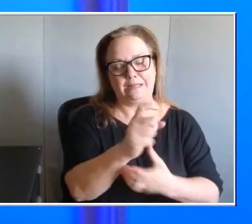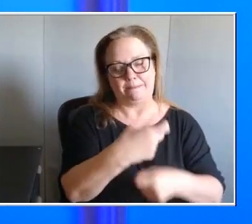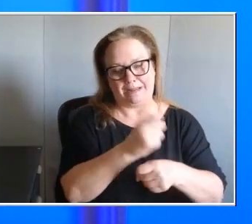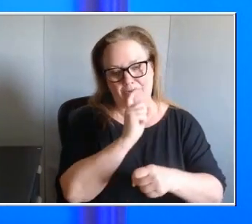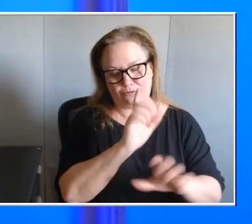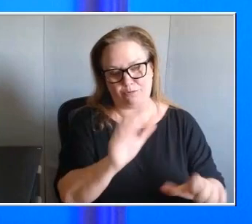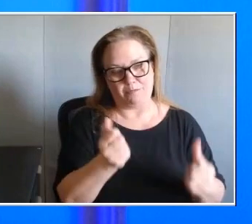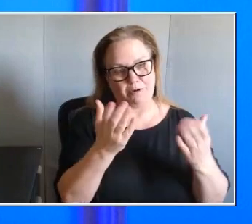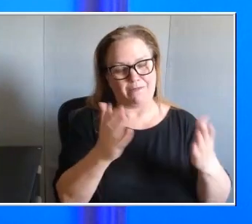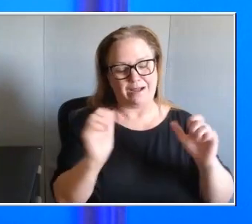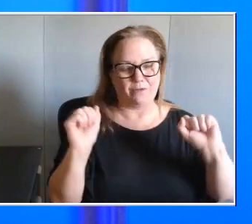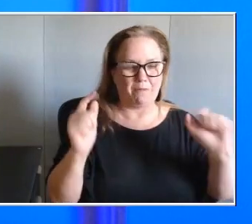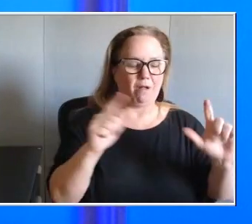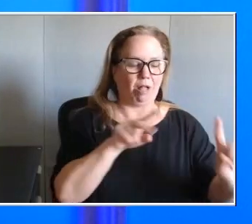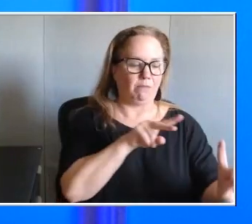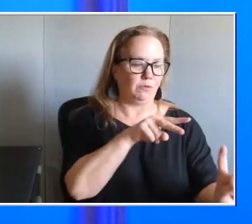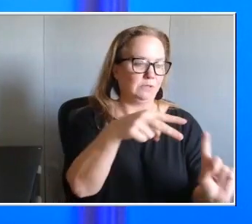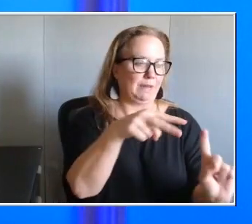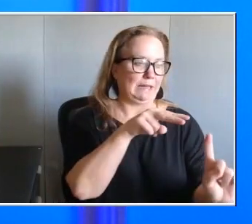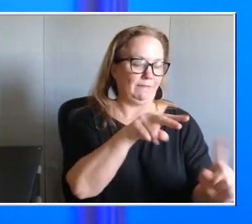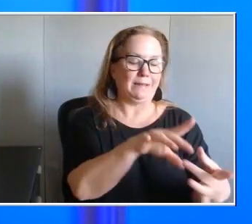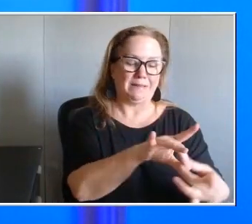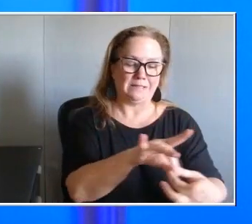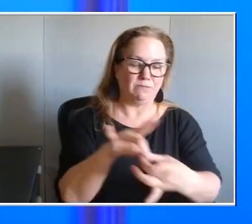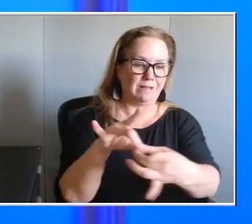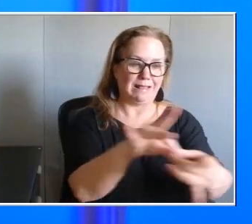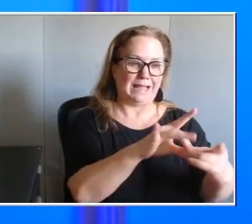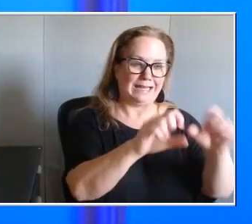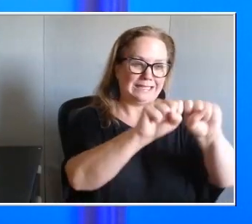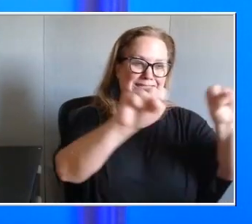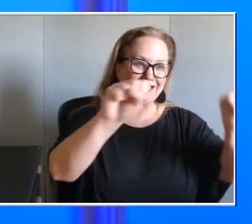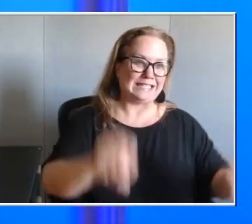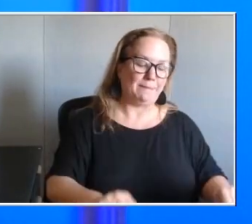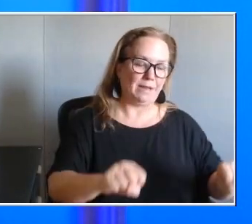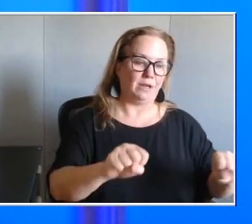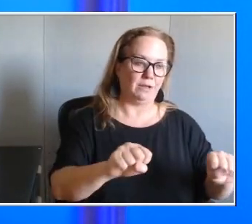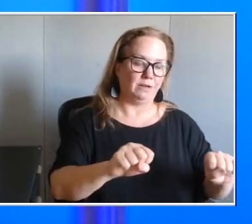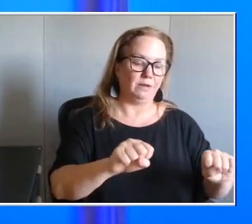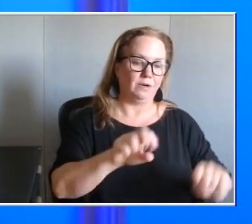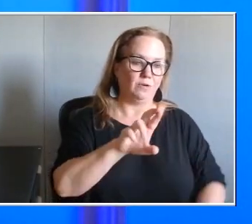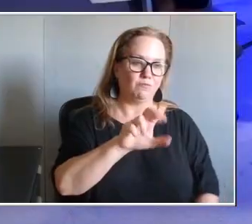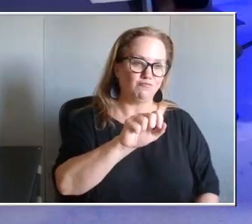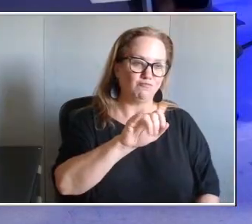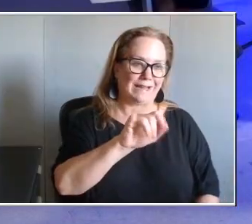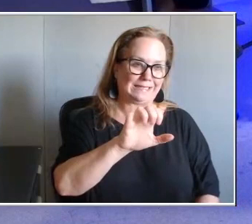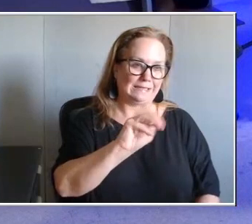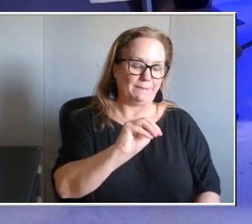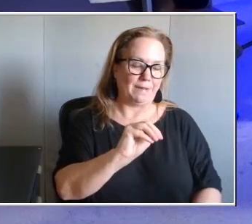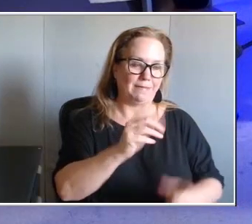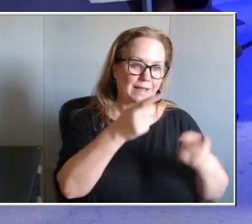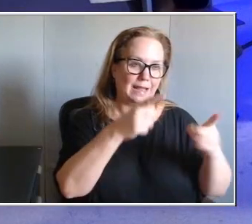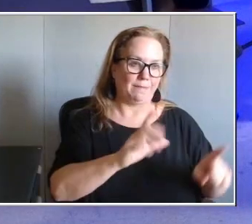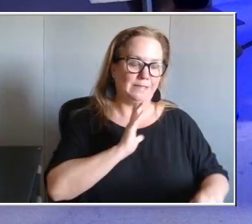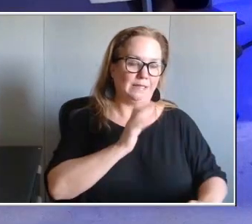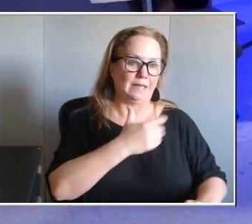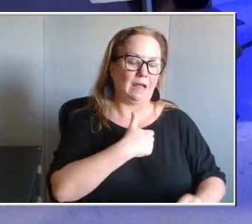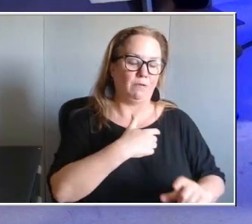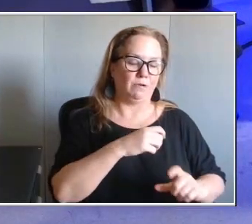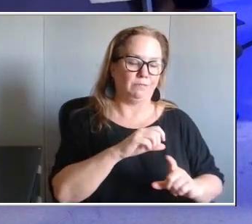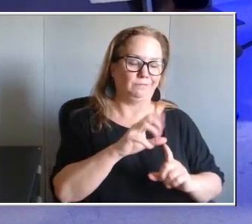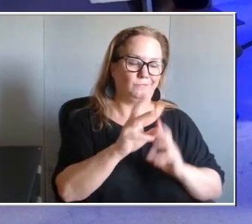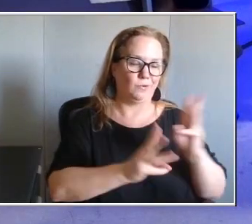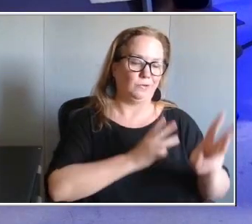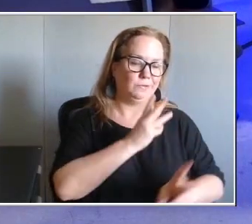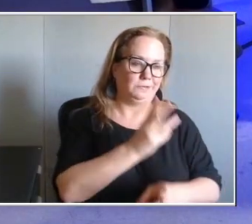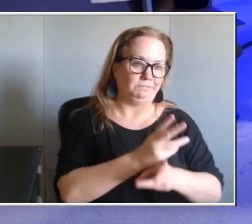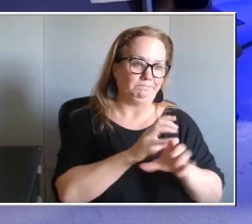it from all factors. But it's definitely related to systemic racism that happens in our society. Thank you. That's a great explanation. And so I think